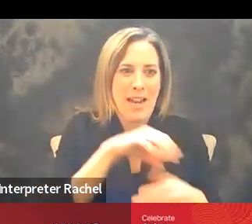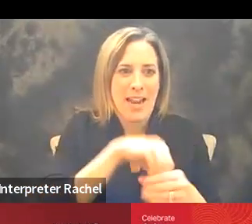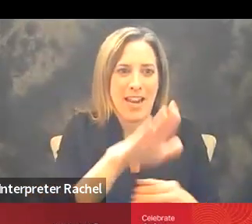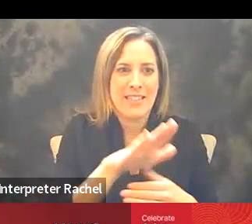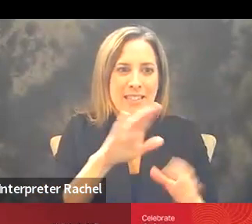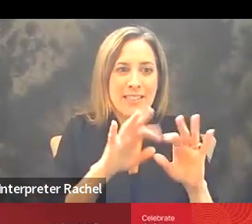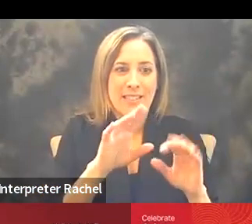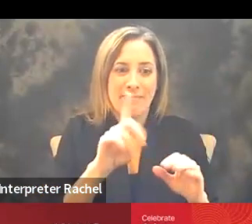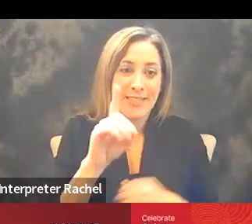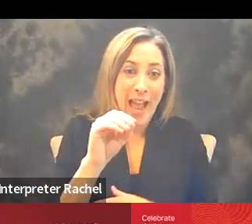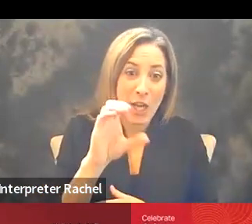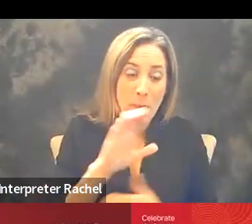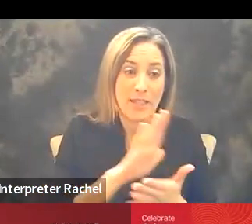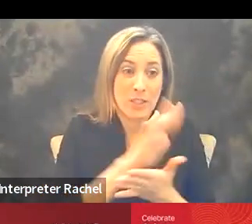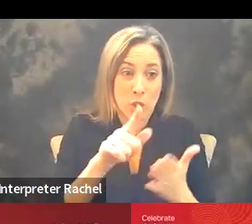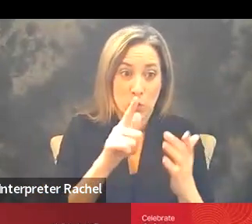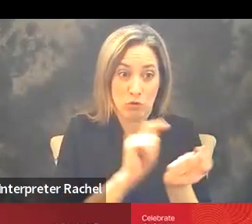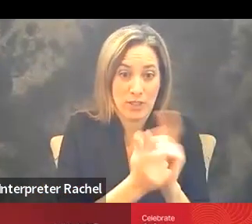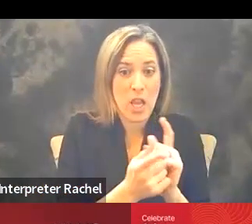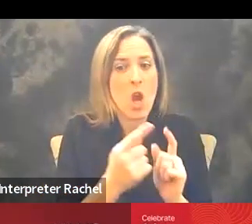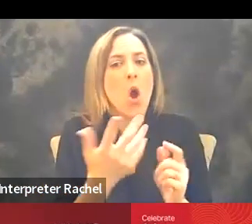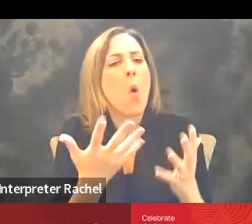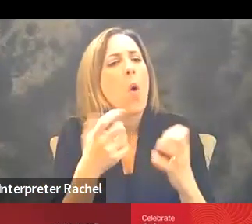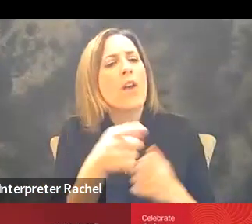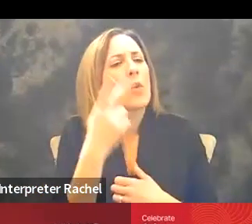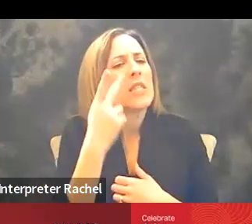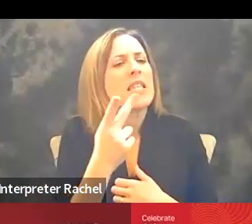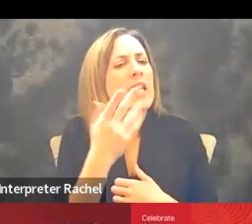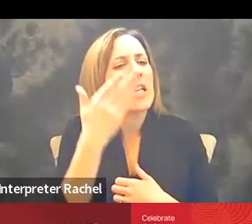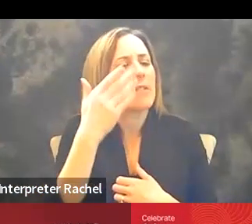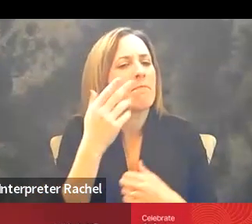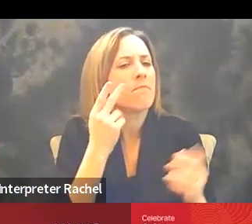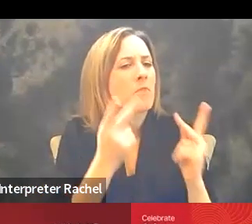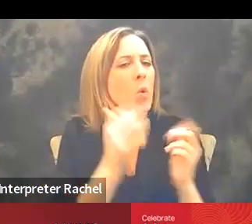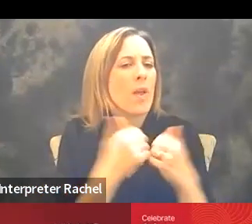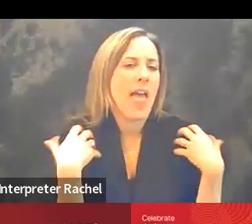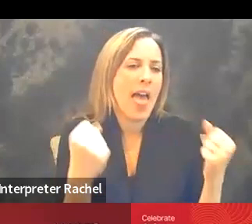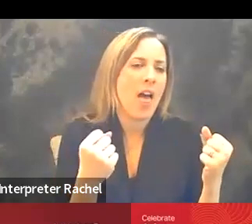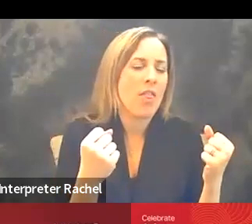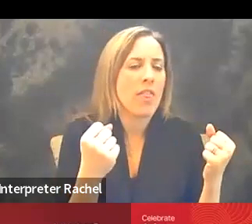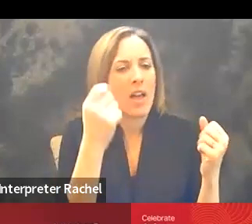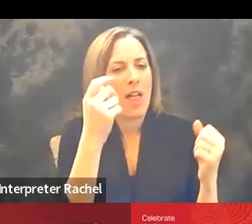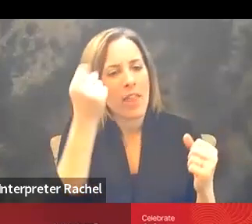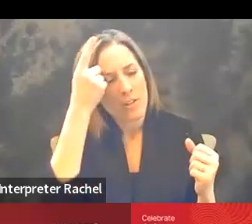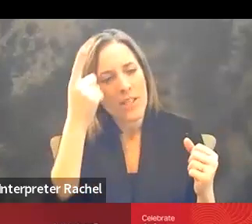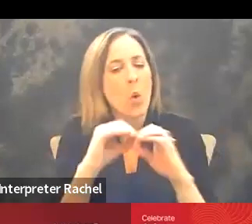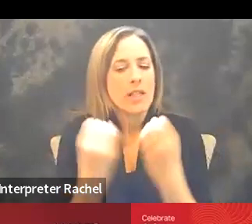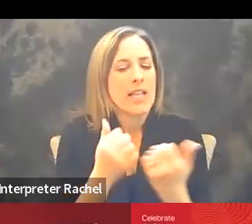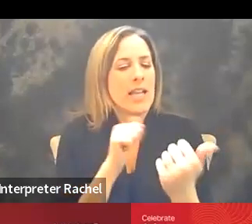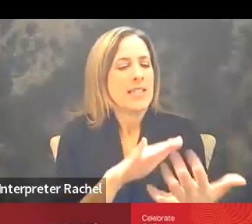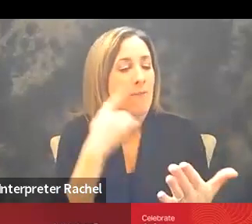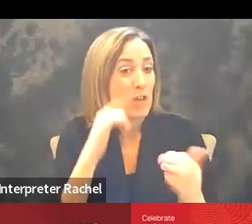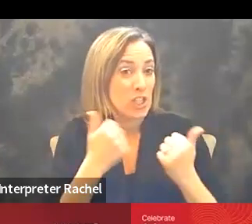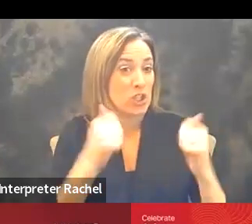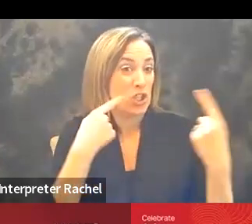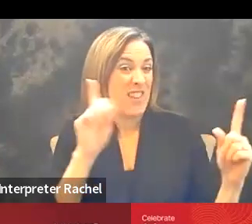your point of view, what you've seen or come across when it comes to health literacy and I'm assuming organizational attempts at achieving it.